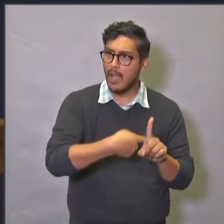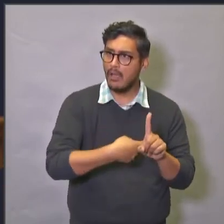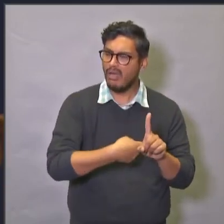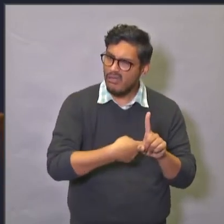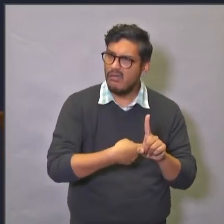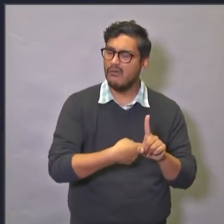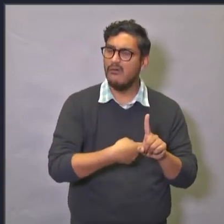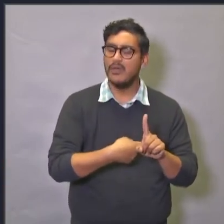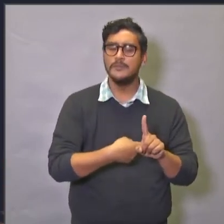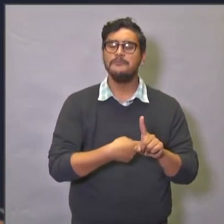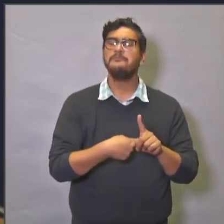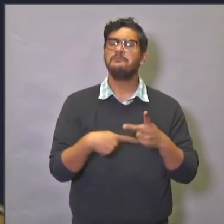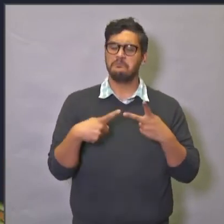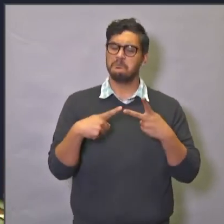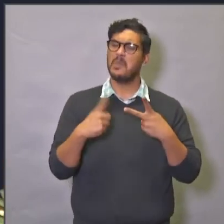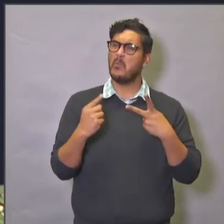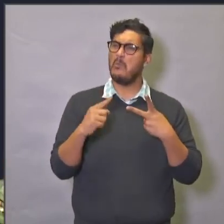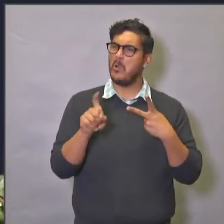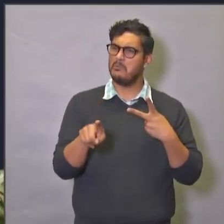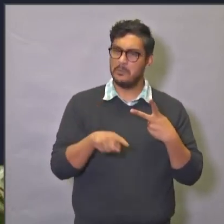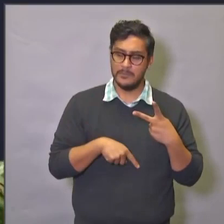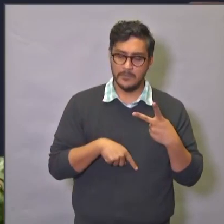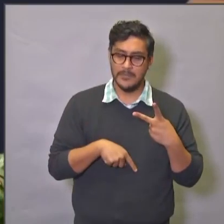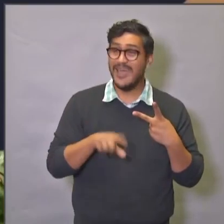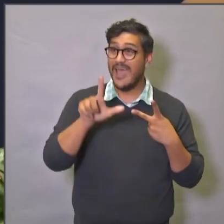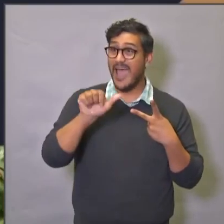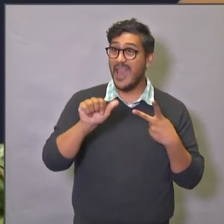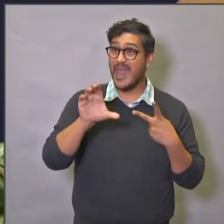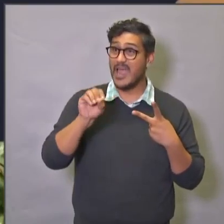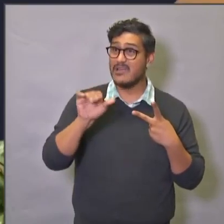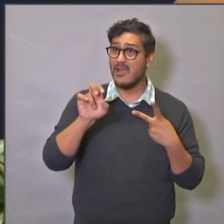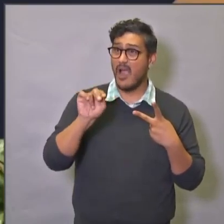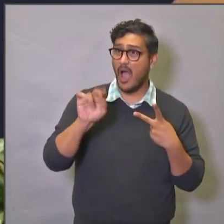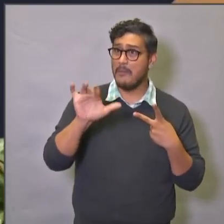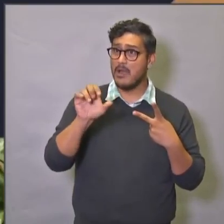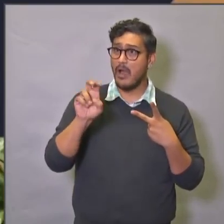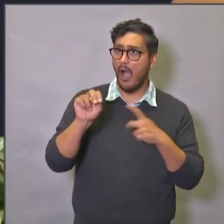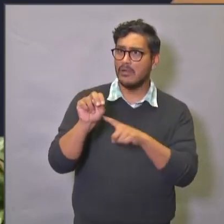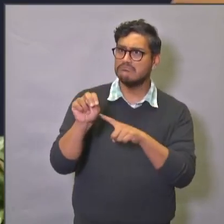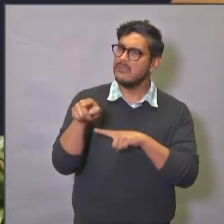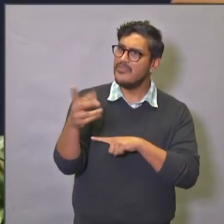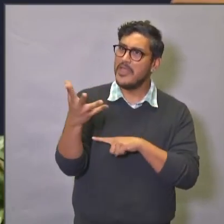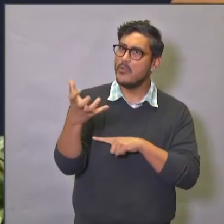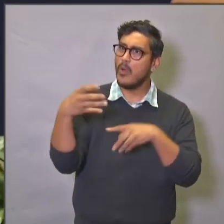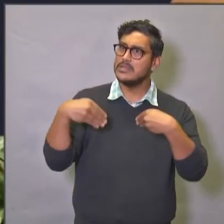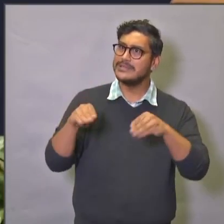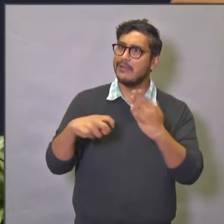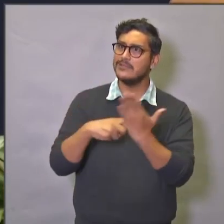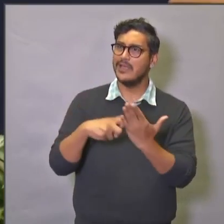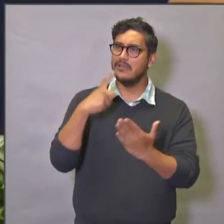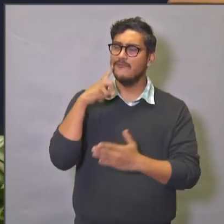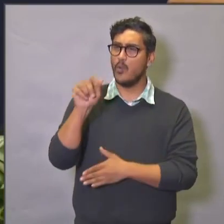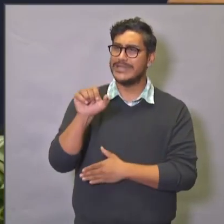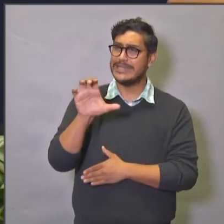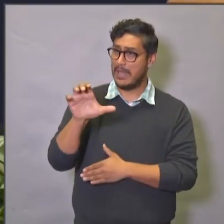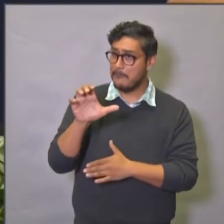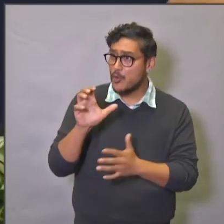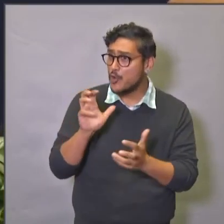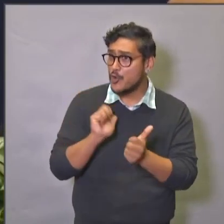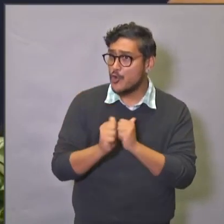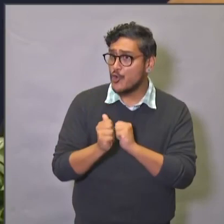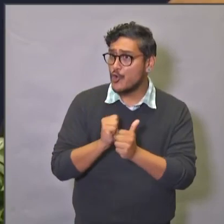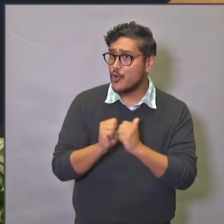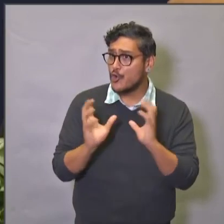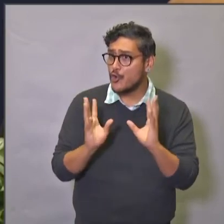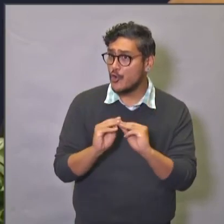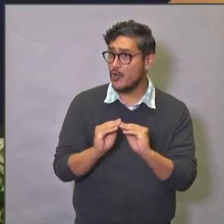one more question, if I may. LA Comic-Con has started advertising about selling tickets for a December convention. Is that